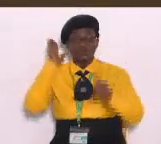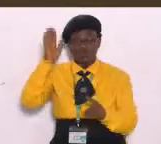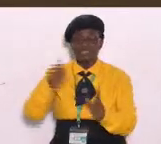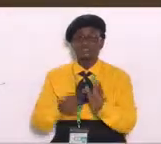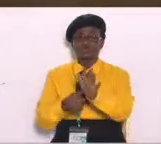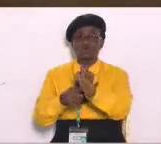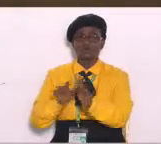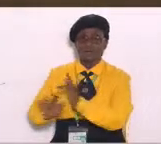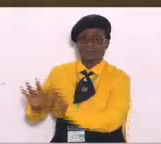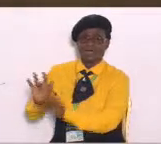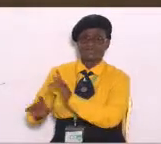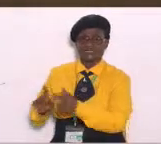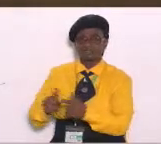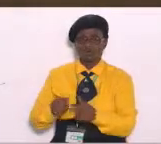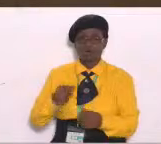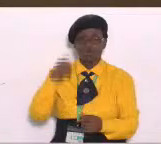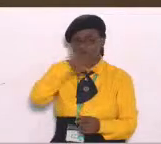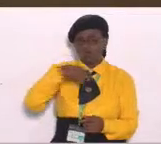will show mercy,